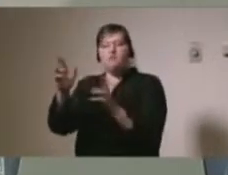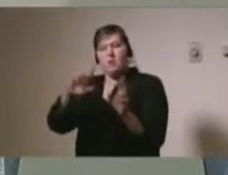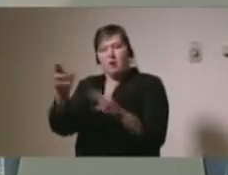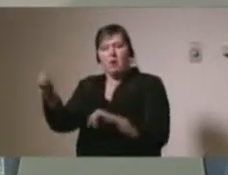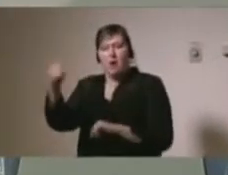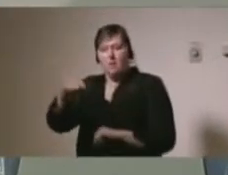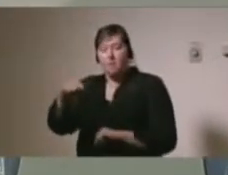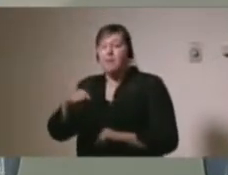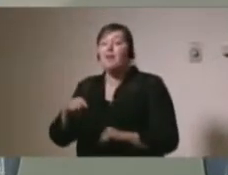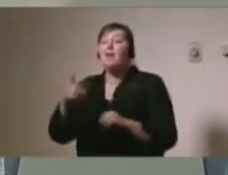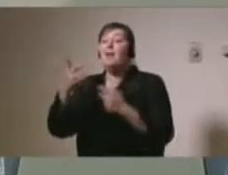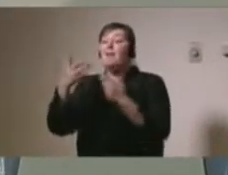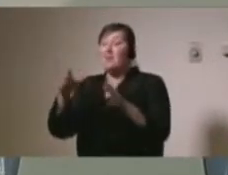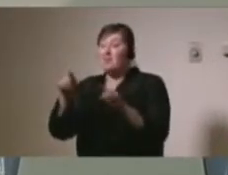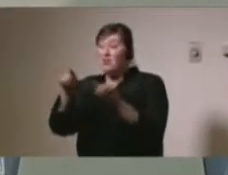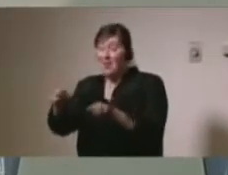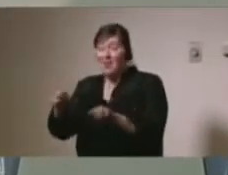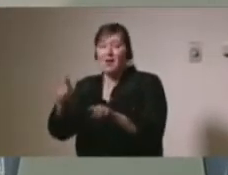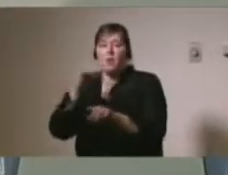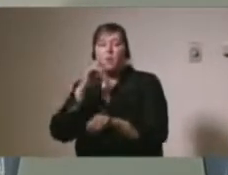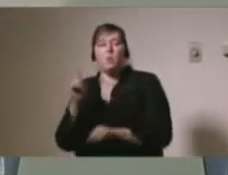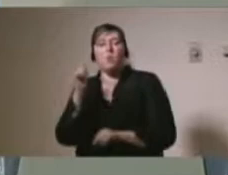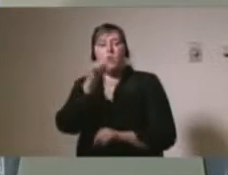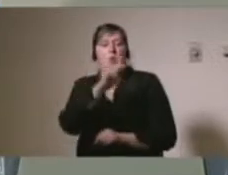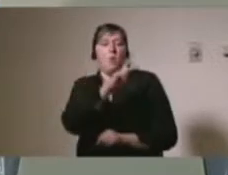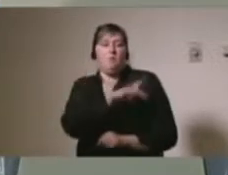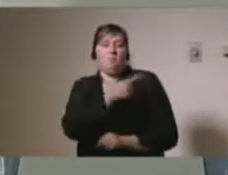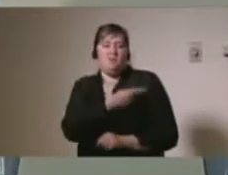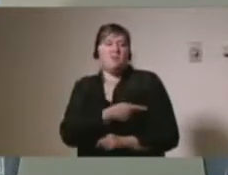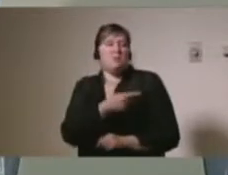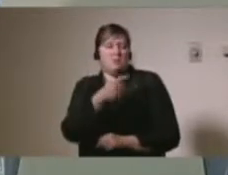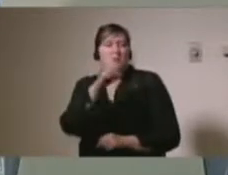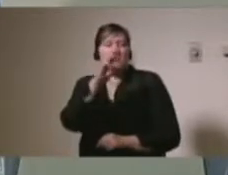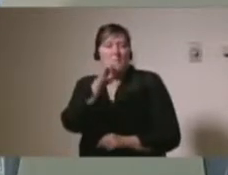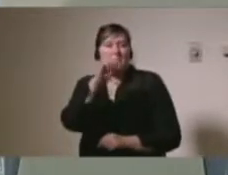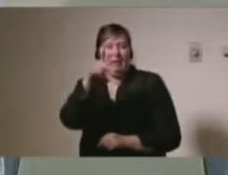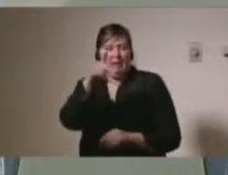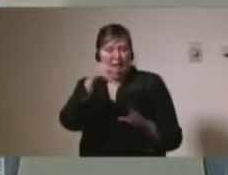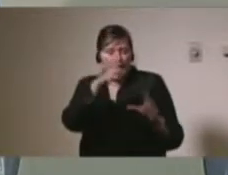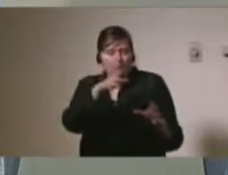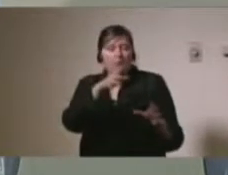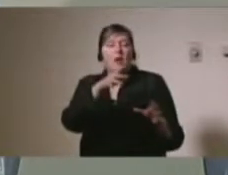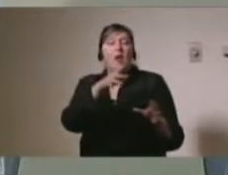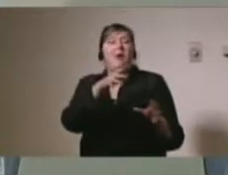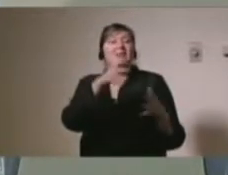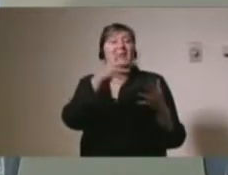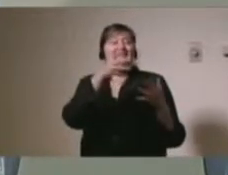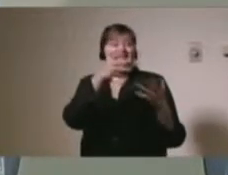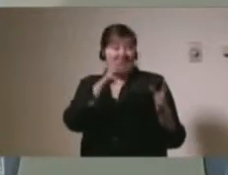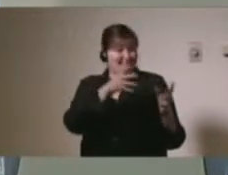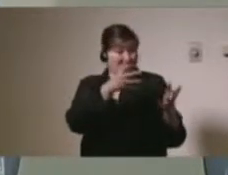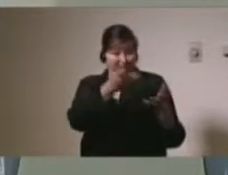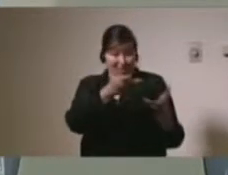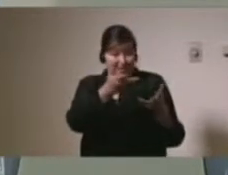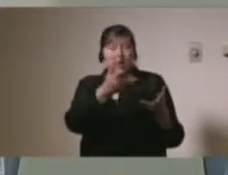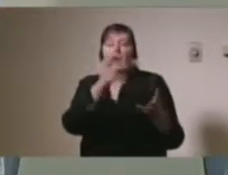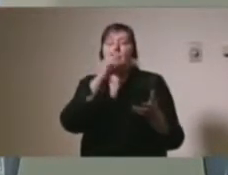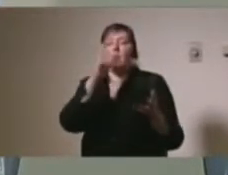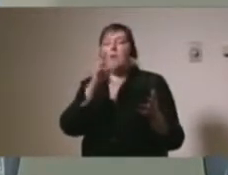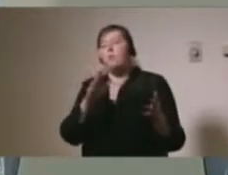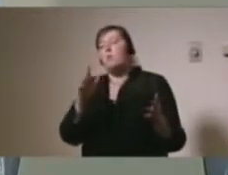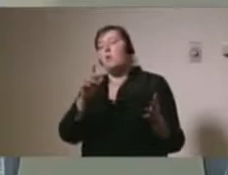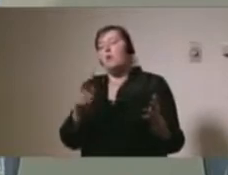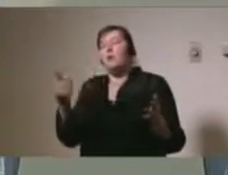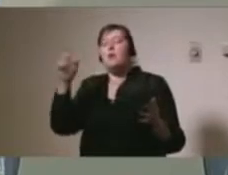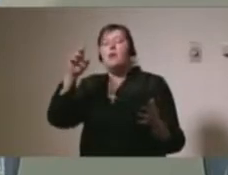provincial, our MPs, which is provincial, and then we're going to head out to our federal. And I know that Jeff Watson is from Windsor-Essex.